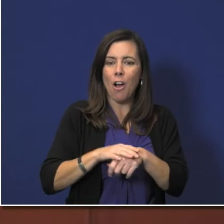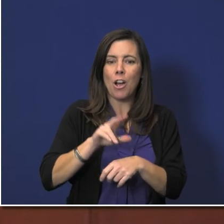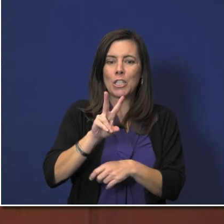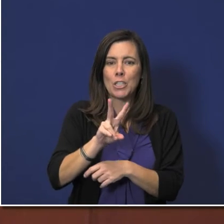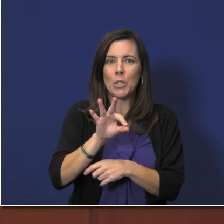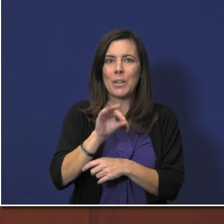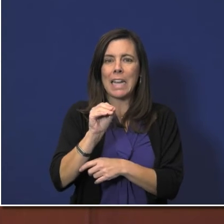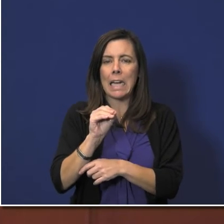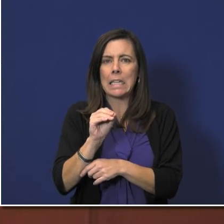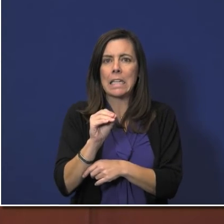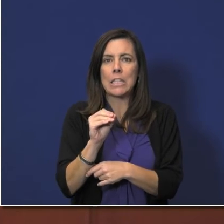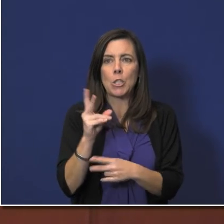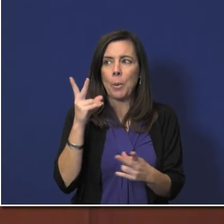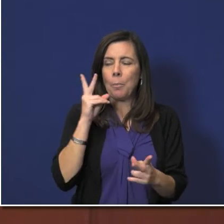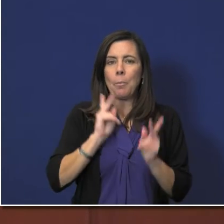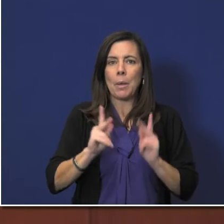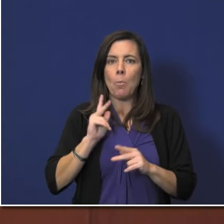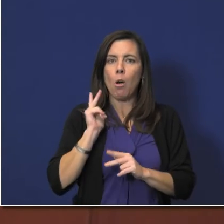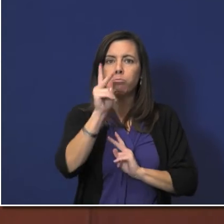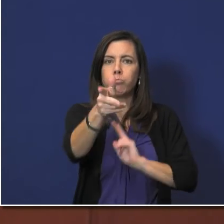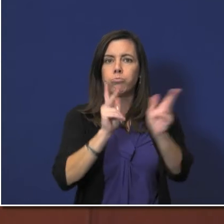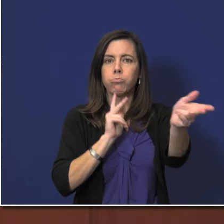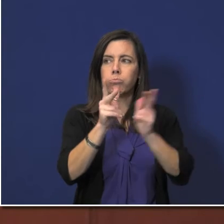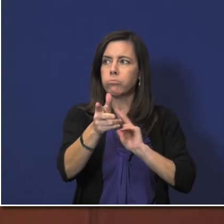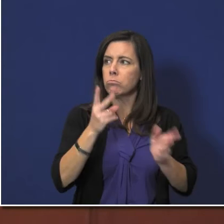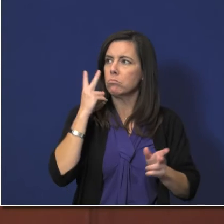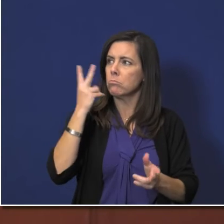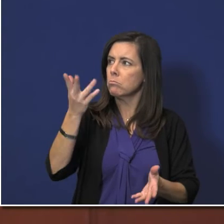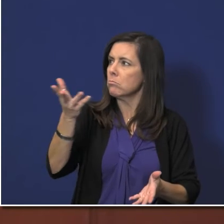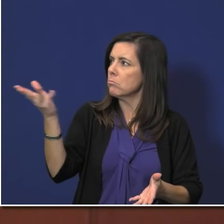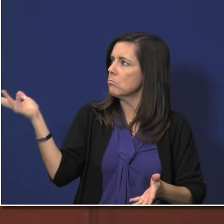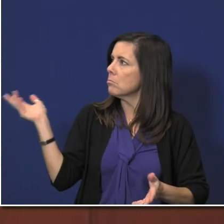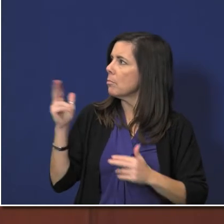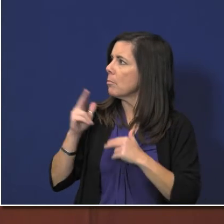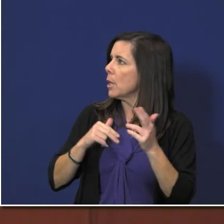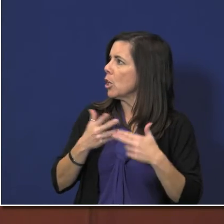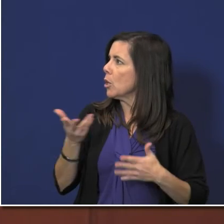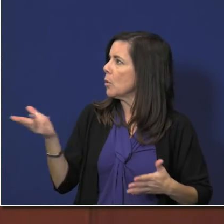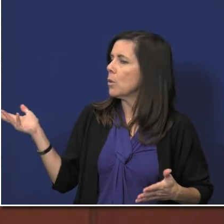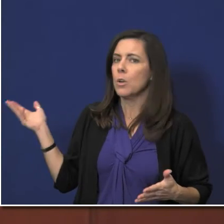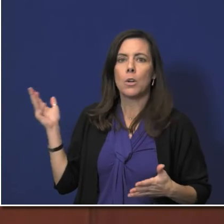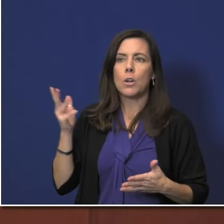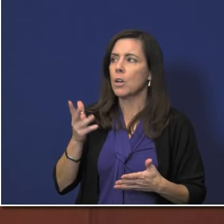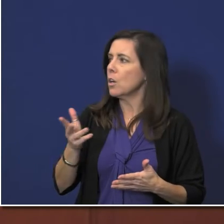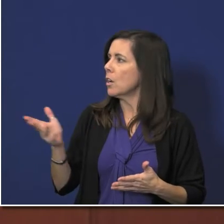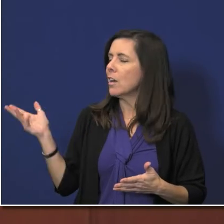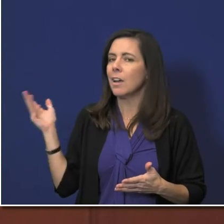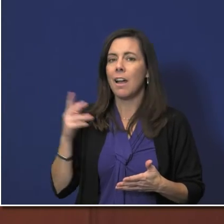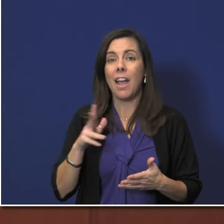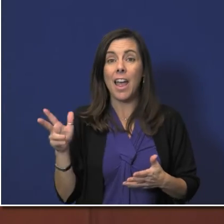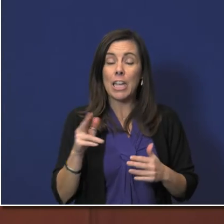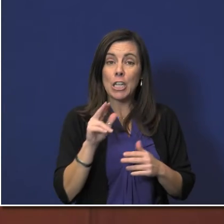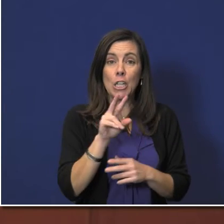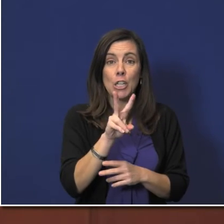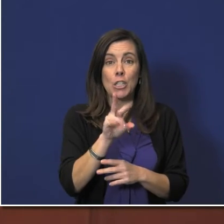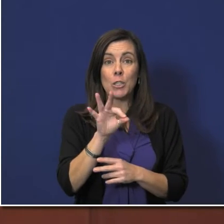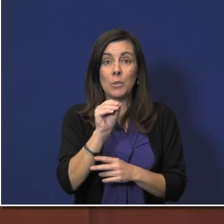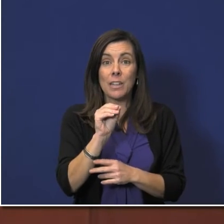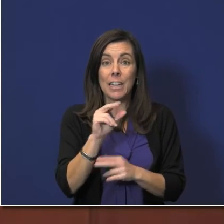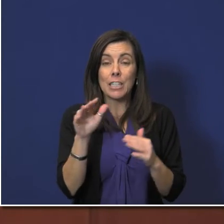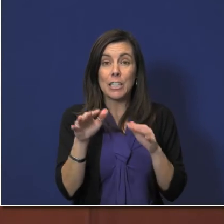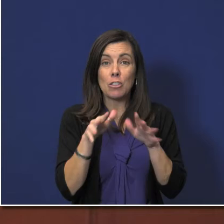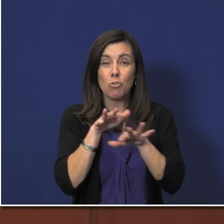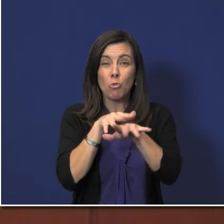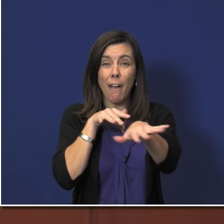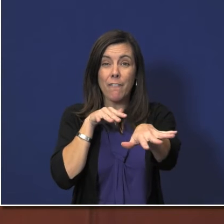it's extremely visible to 290 traffic, and 290 is not looking like it's lessening up at all. Being